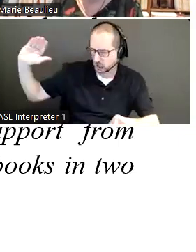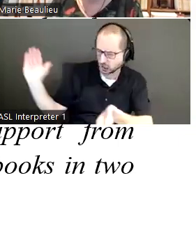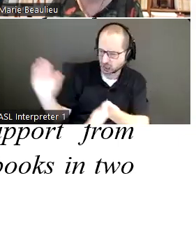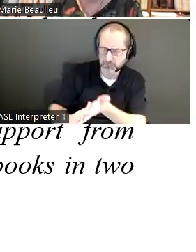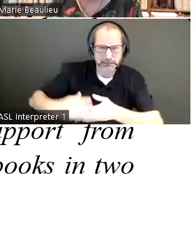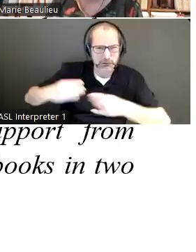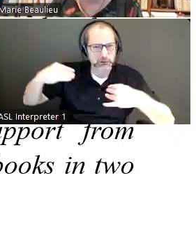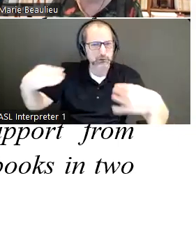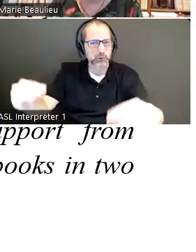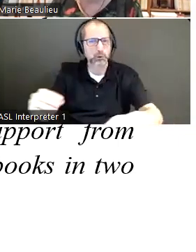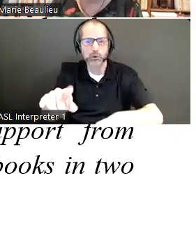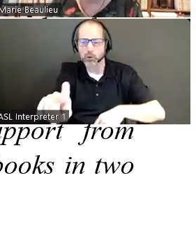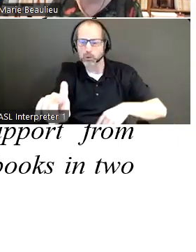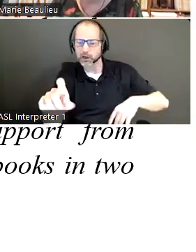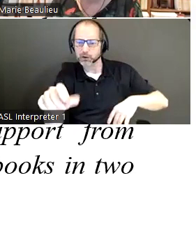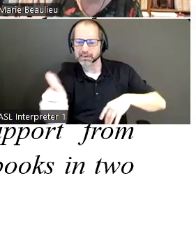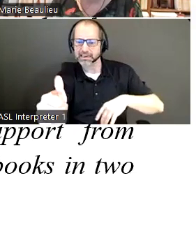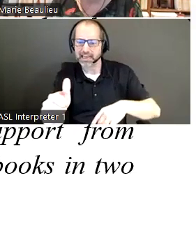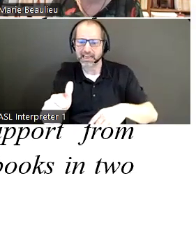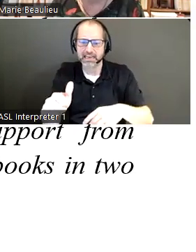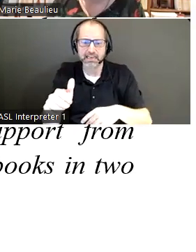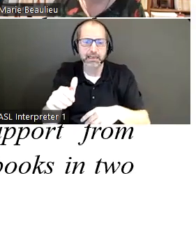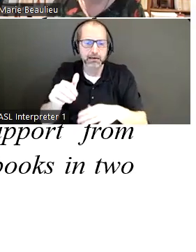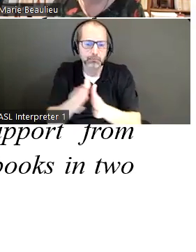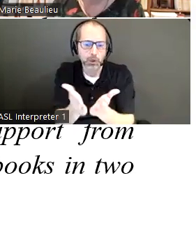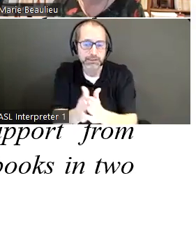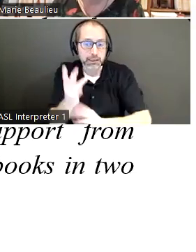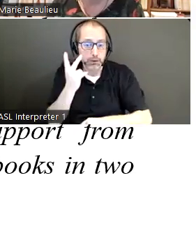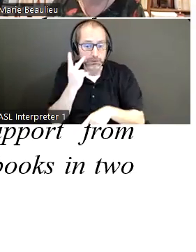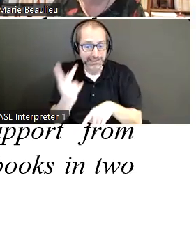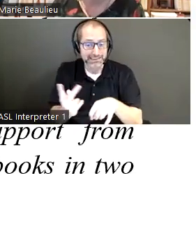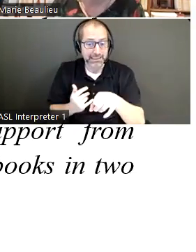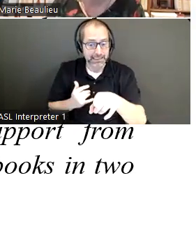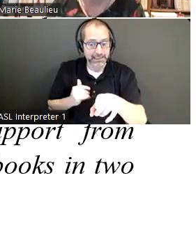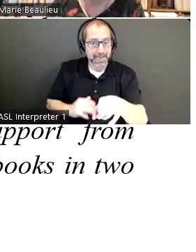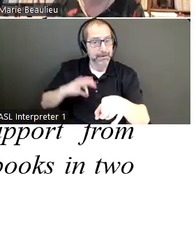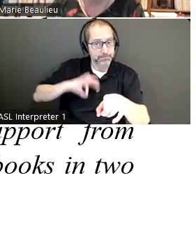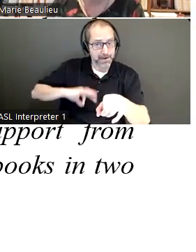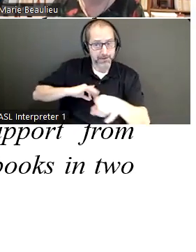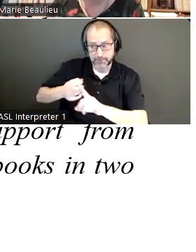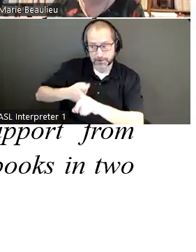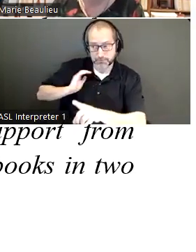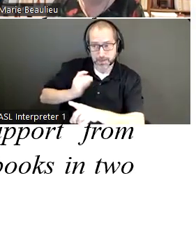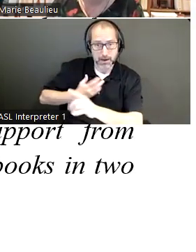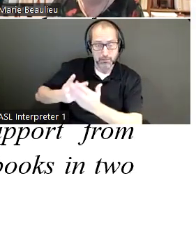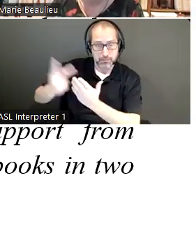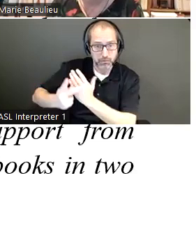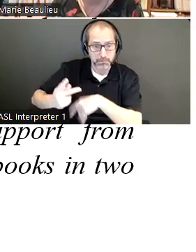some benefits to the program Grift in Resident by, first of all, promoting a culture of